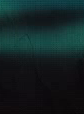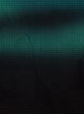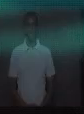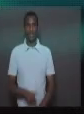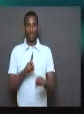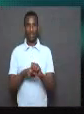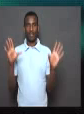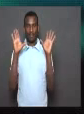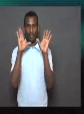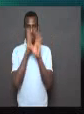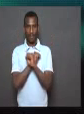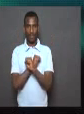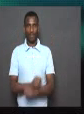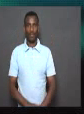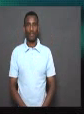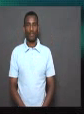Time's up.